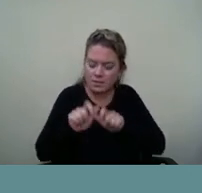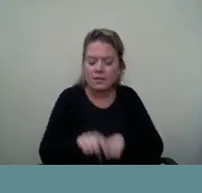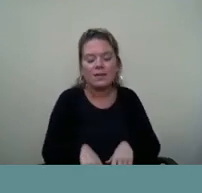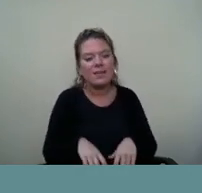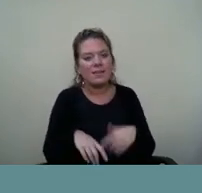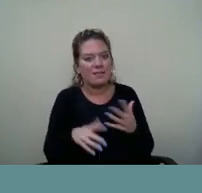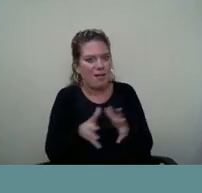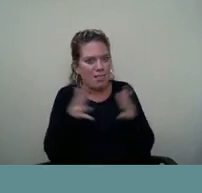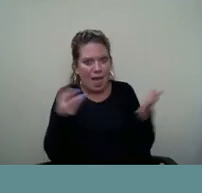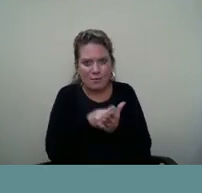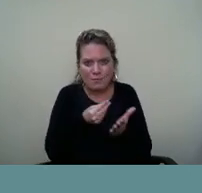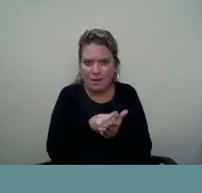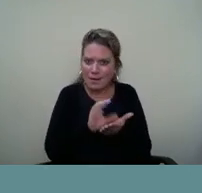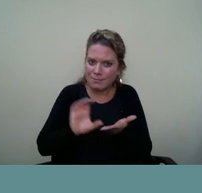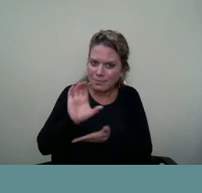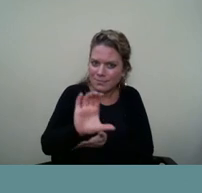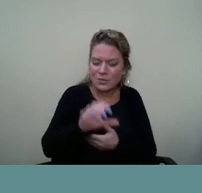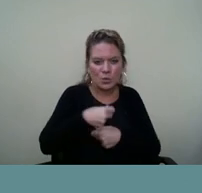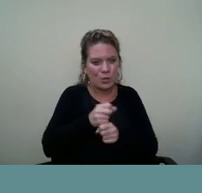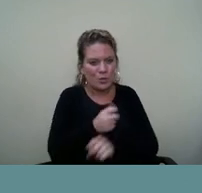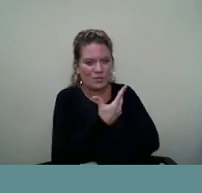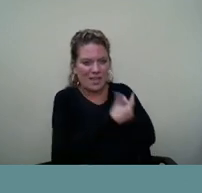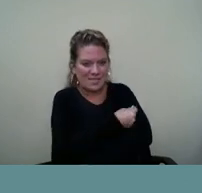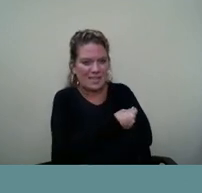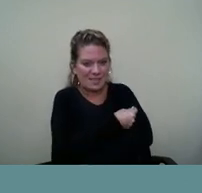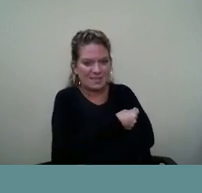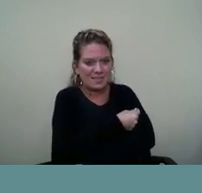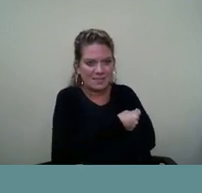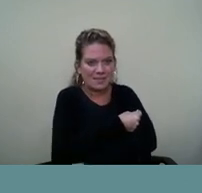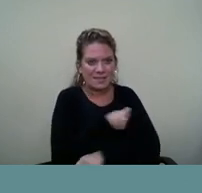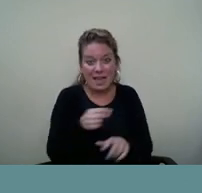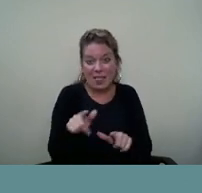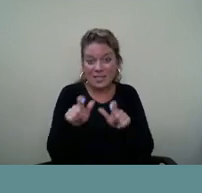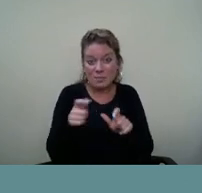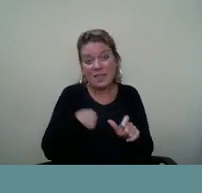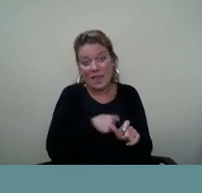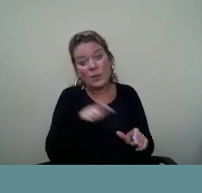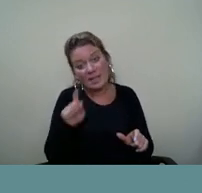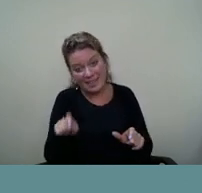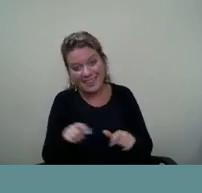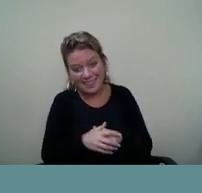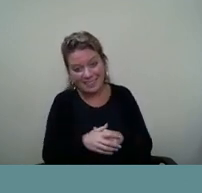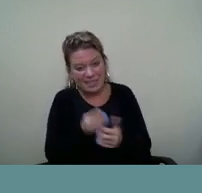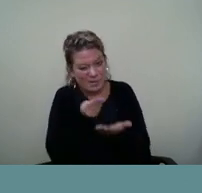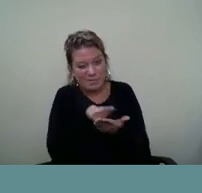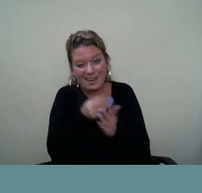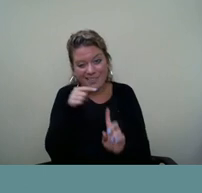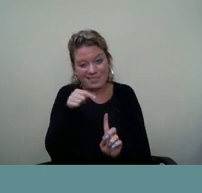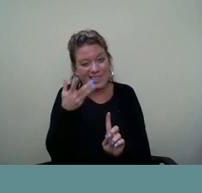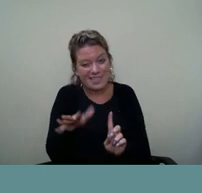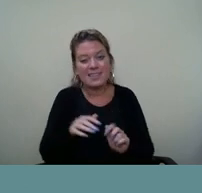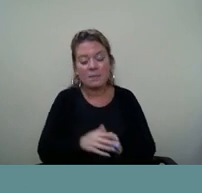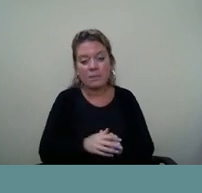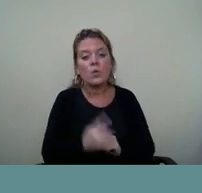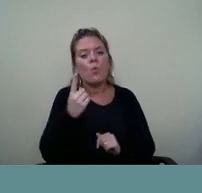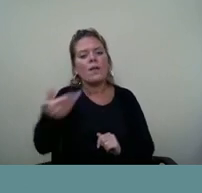a lot of money to produce vaccines at the speed that we actually need them to be produced at. And our guest on the